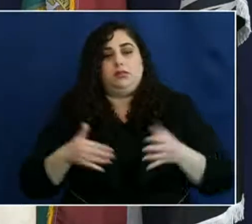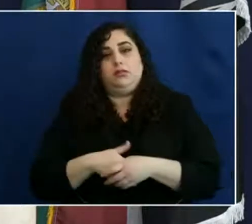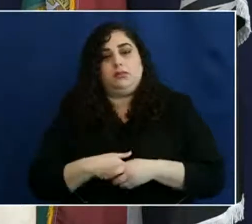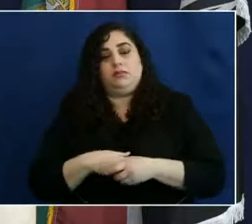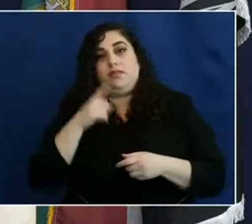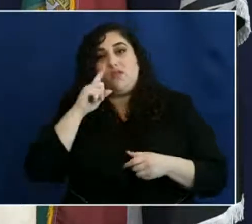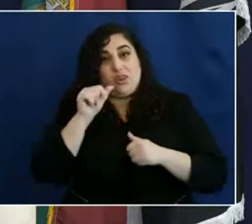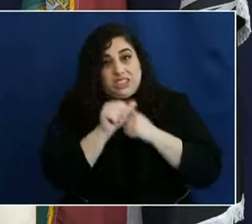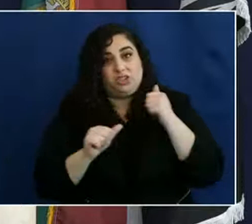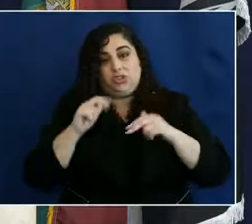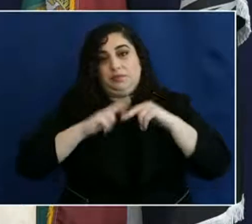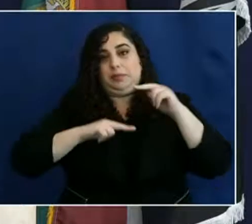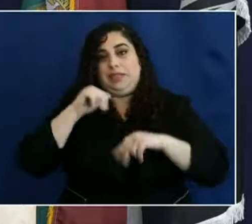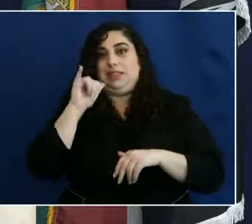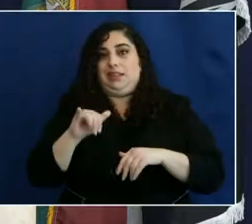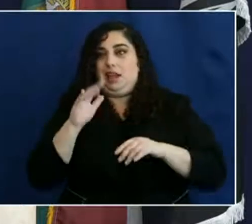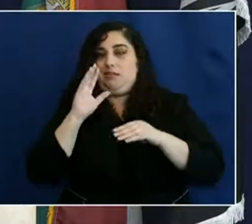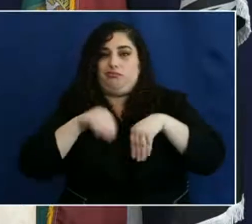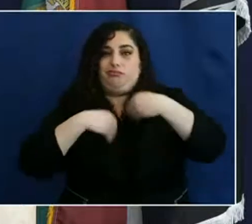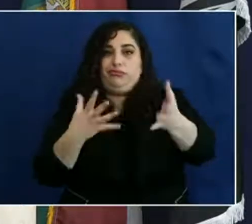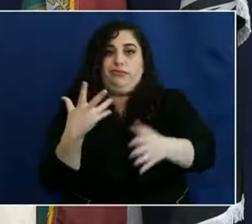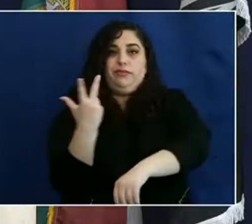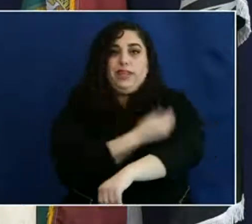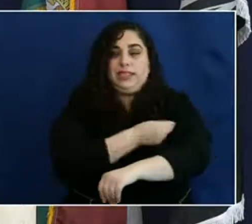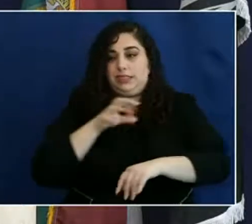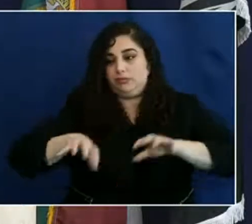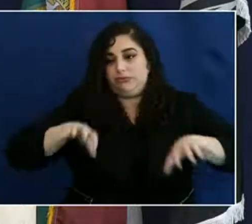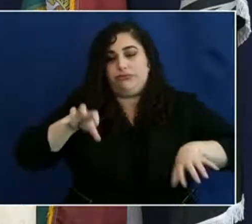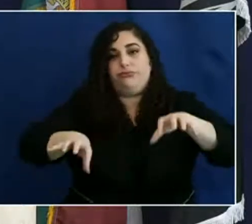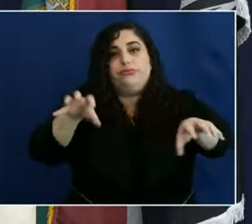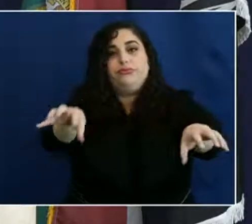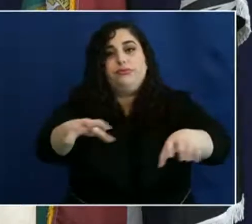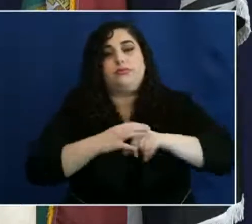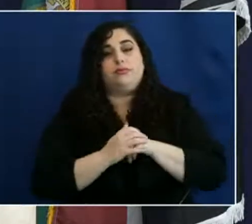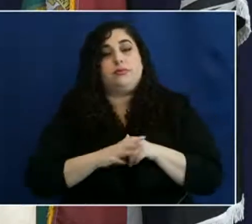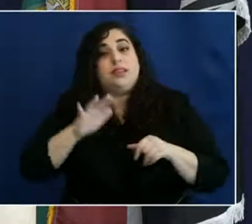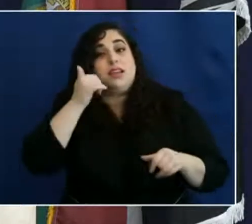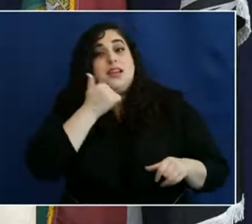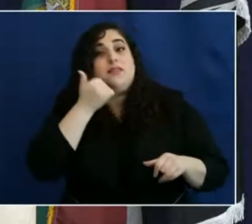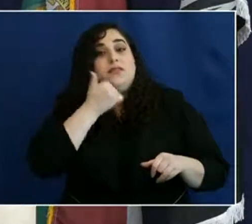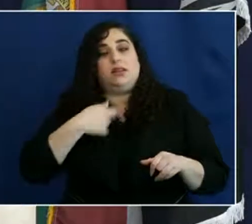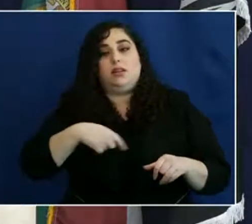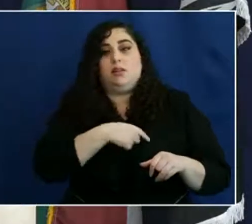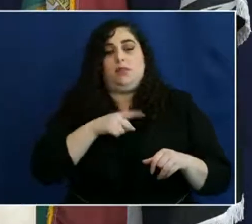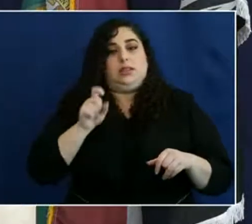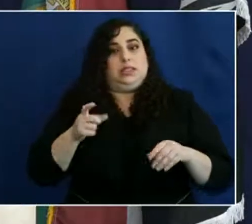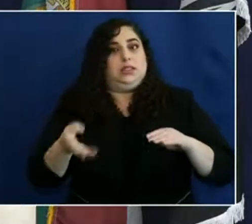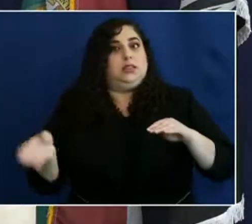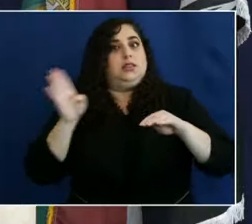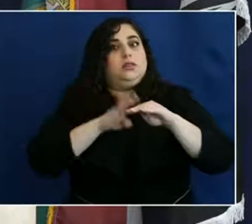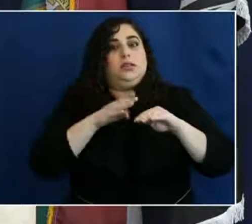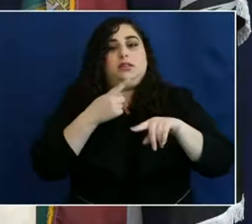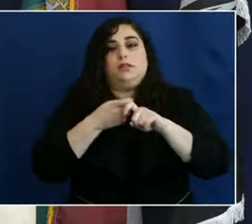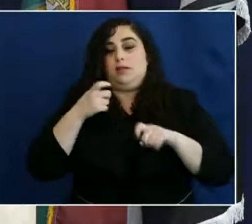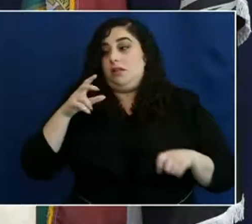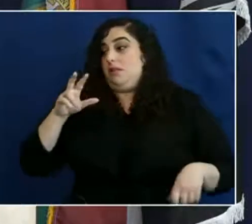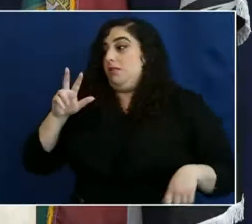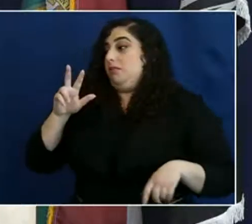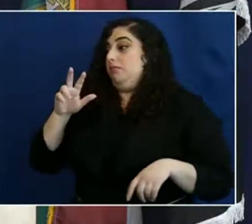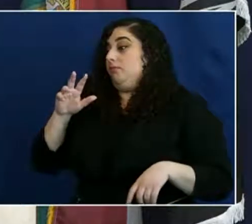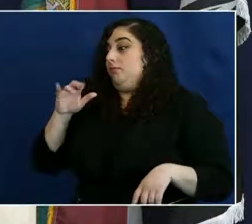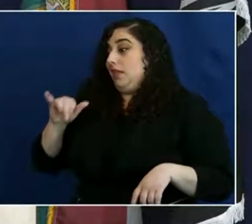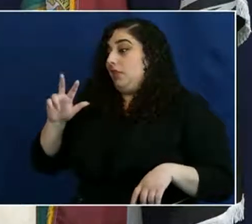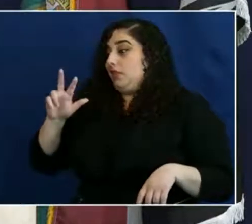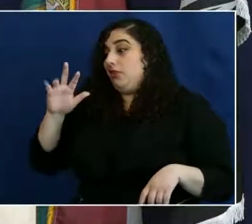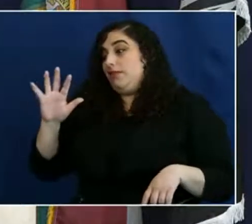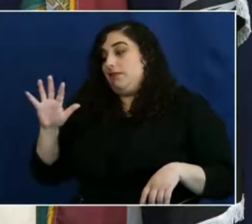we were doing 35,000 a day, we believe we could surge that existing system to 50,000 a day without having to